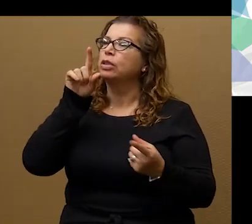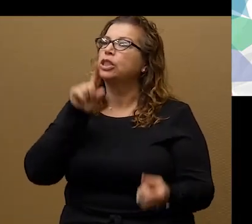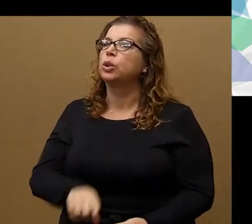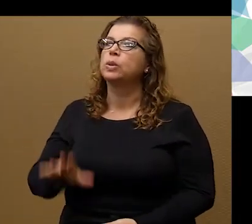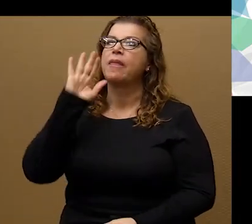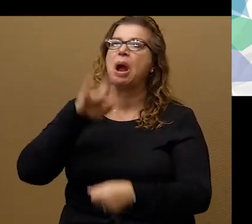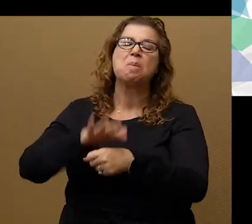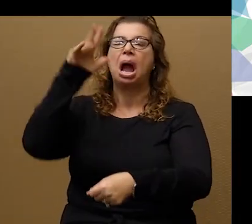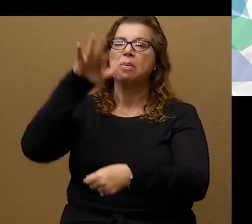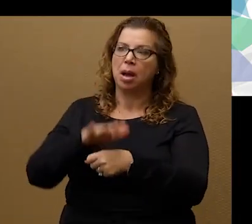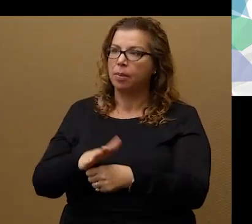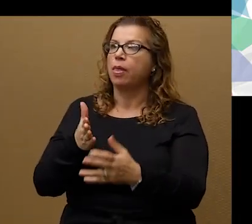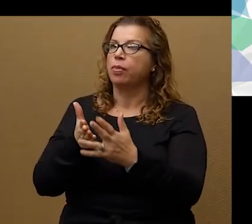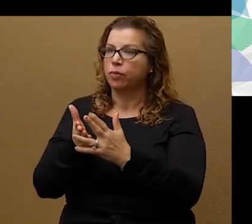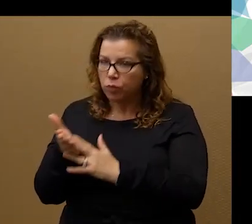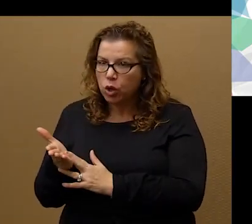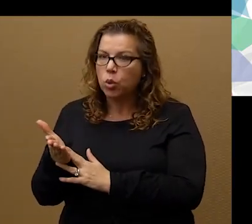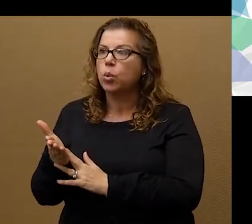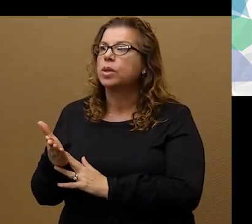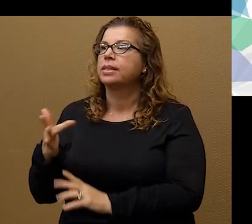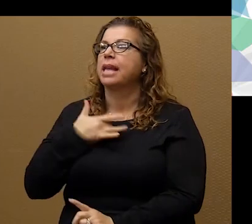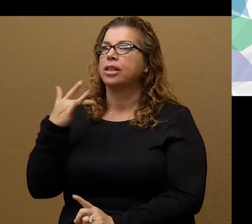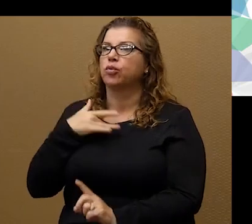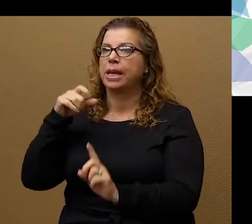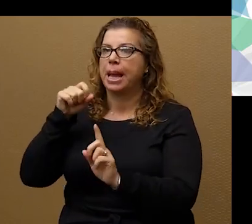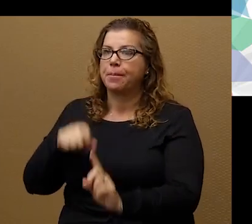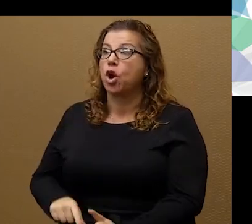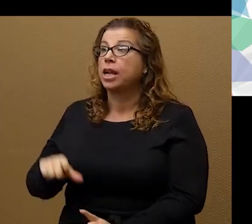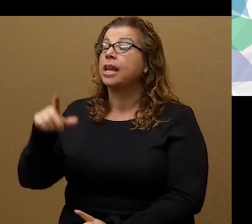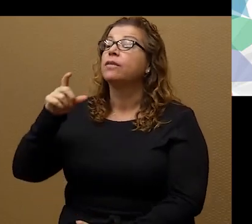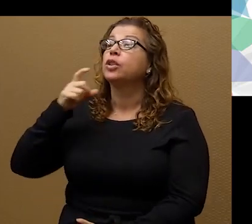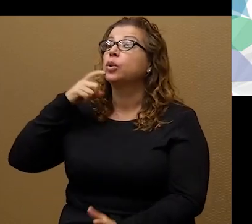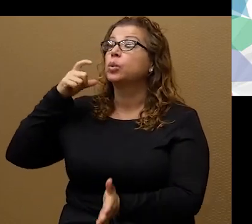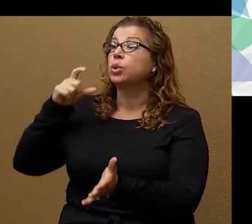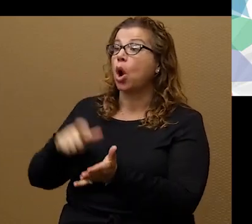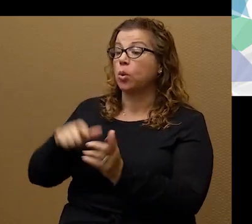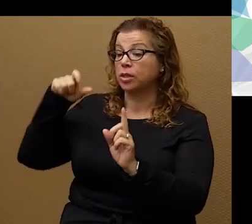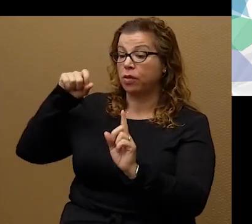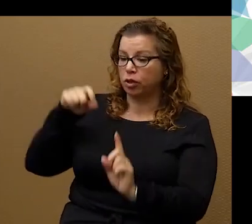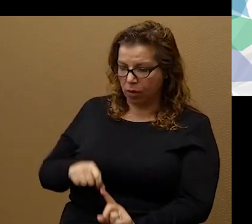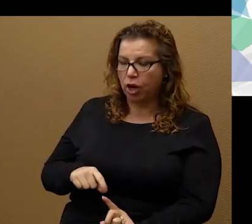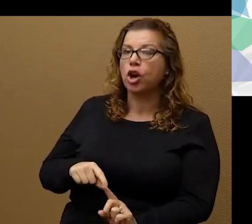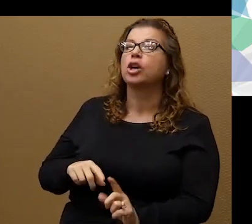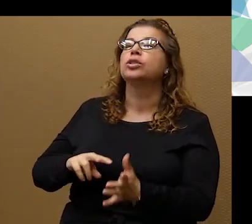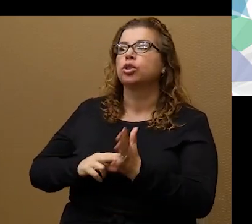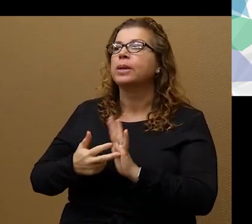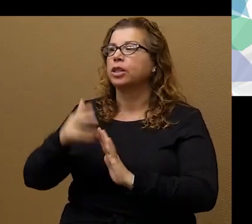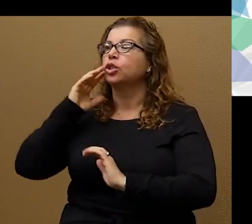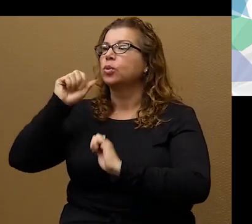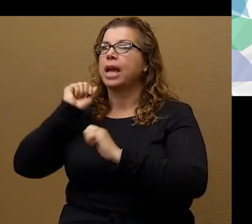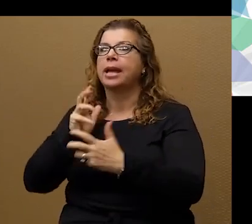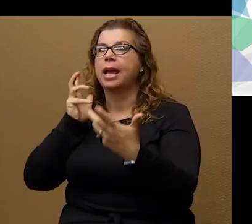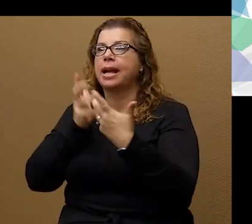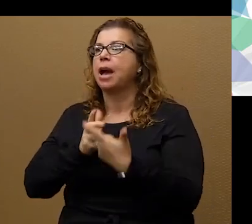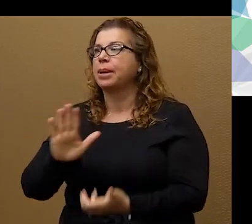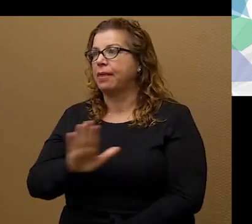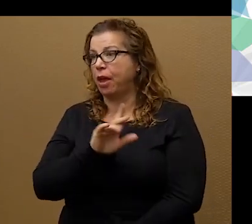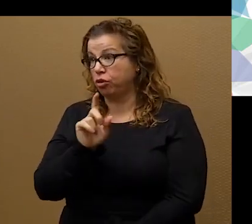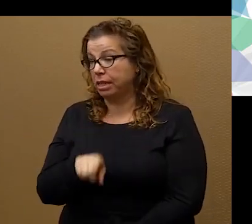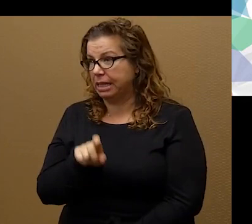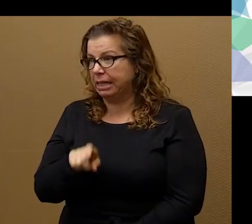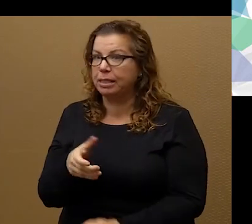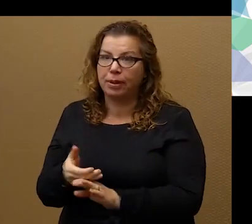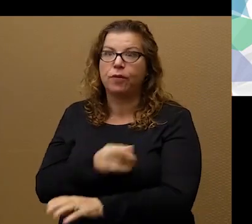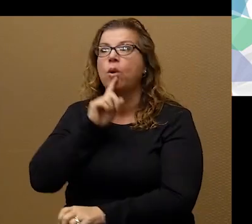input. So if you know the potential triggers, then you'll be better apt to accommodate those needs